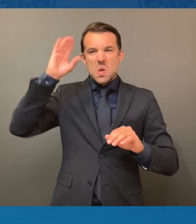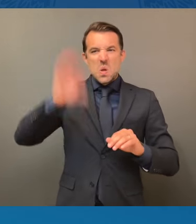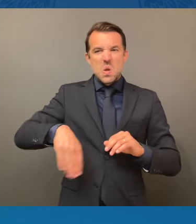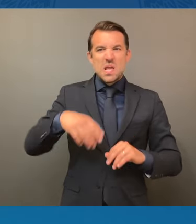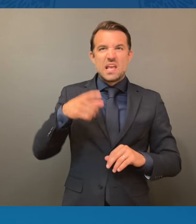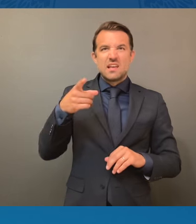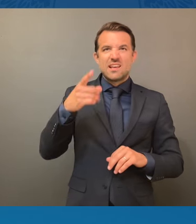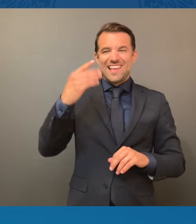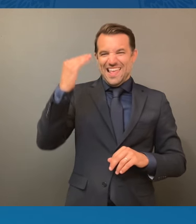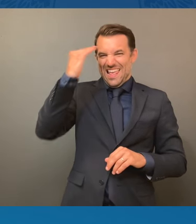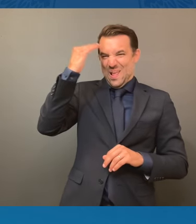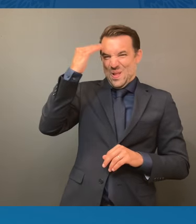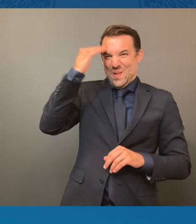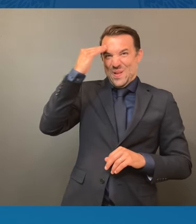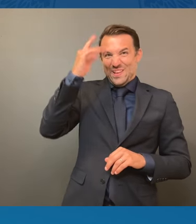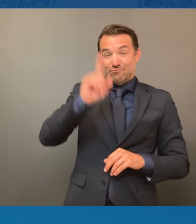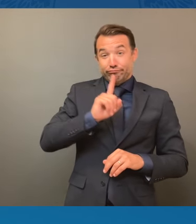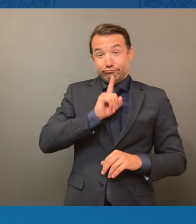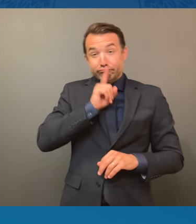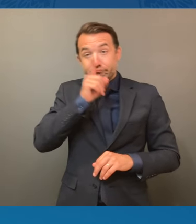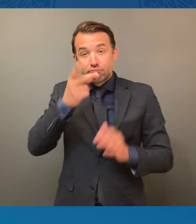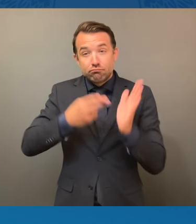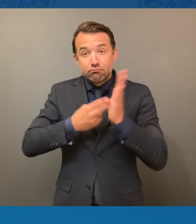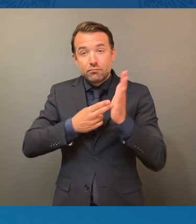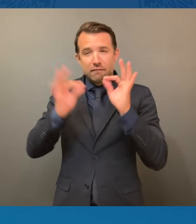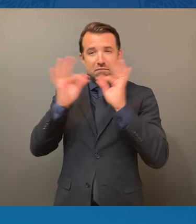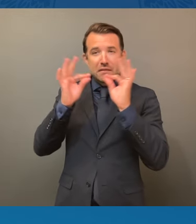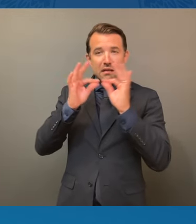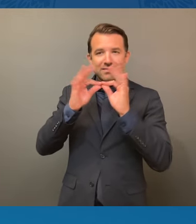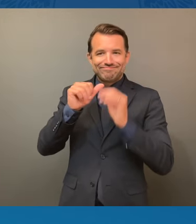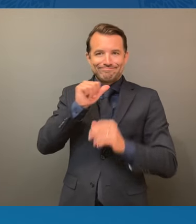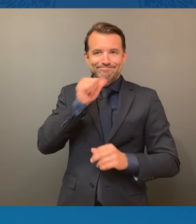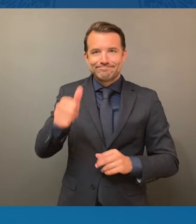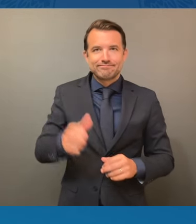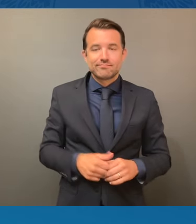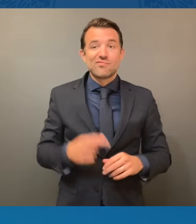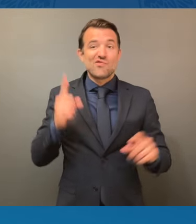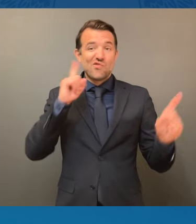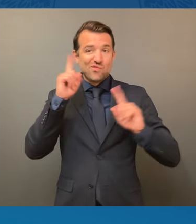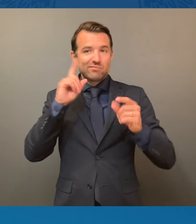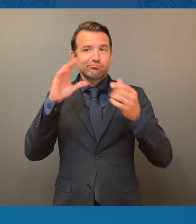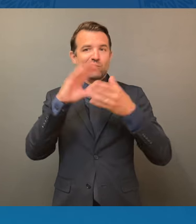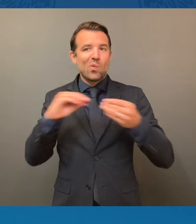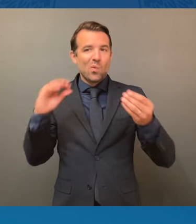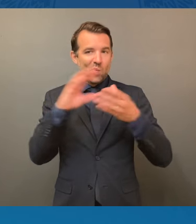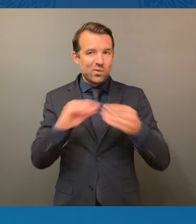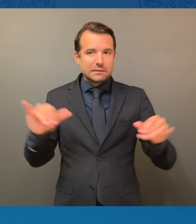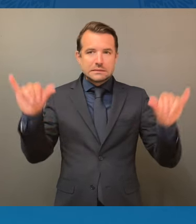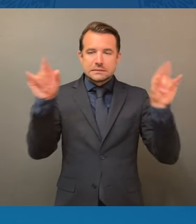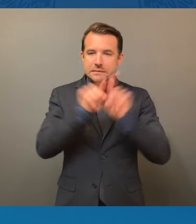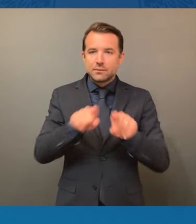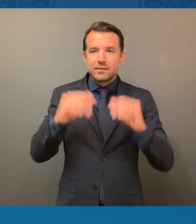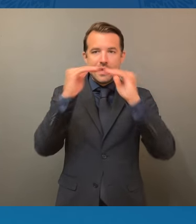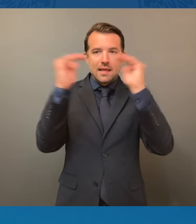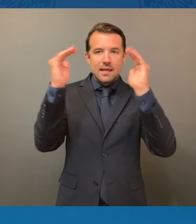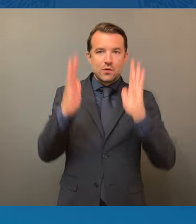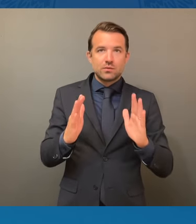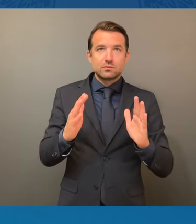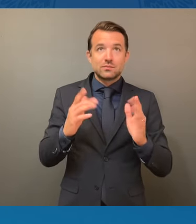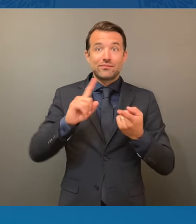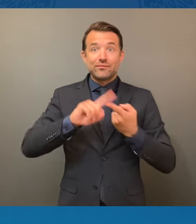true value of their home. And so you've heard the stories about how they'll then encourage a friends of the family, a